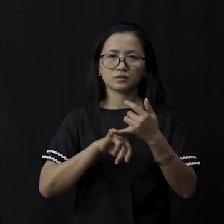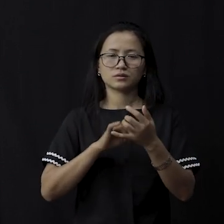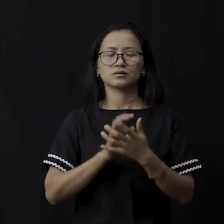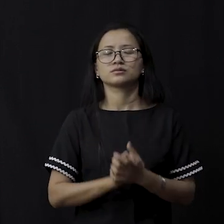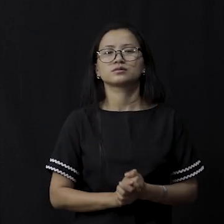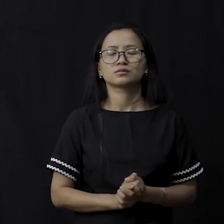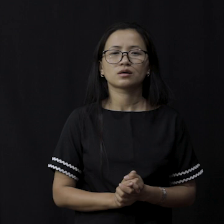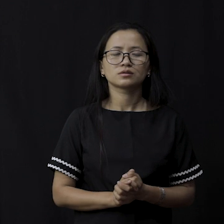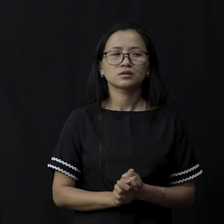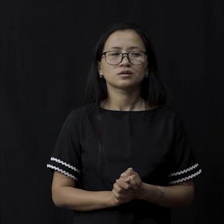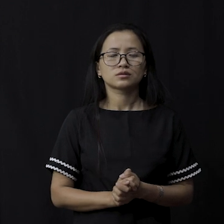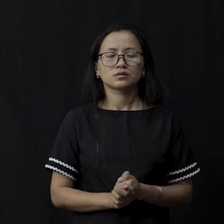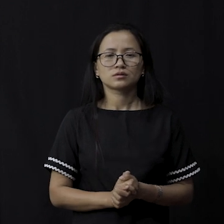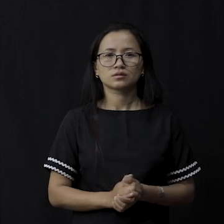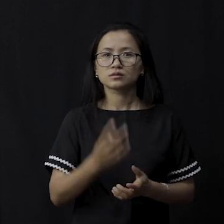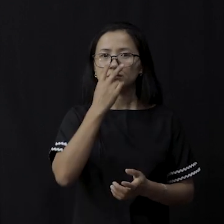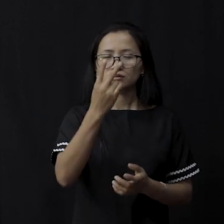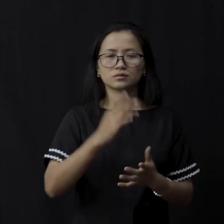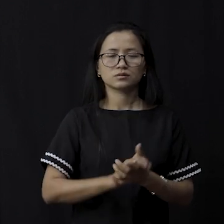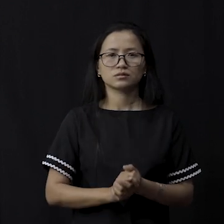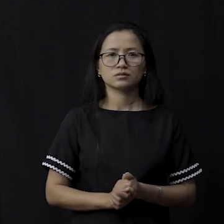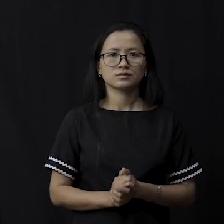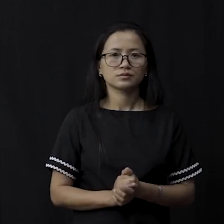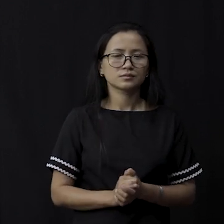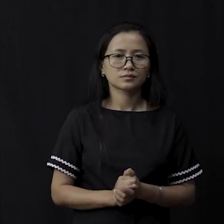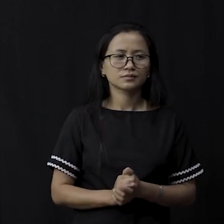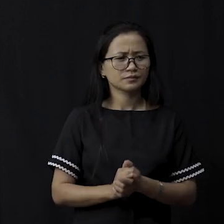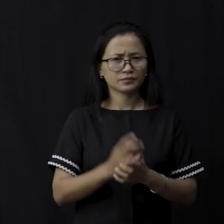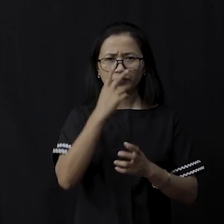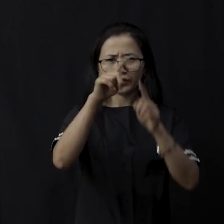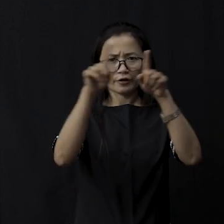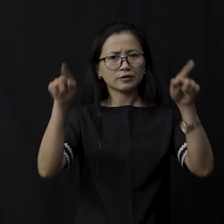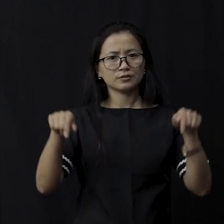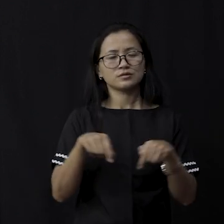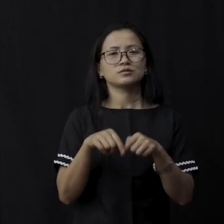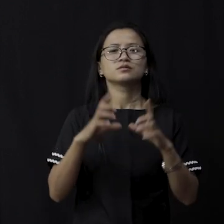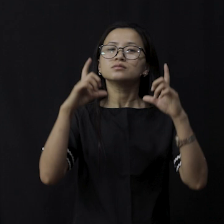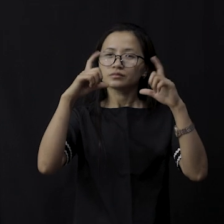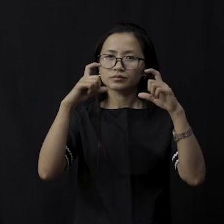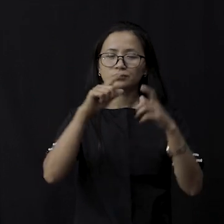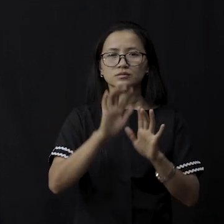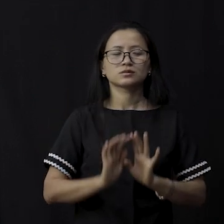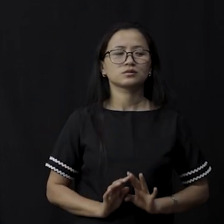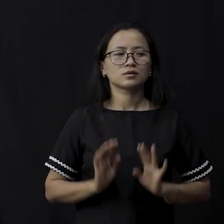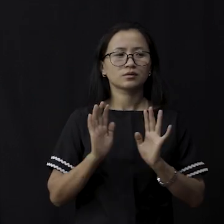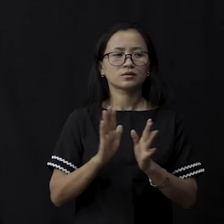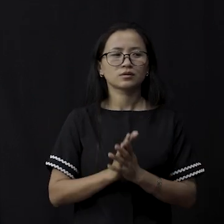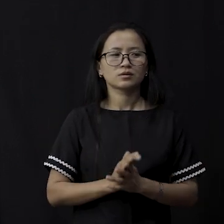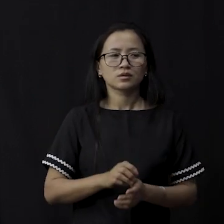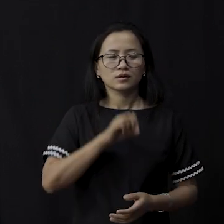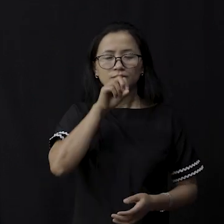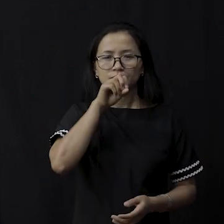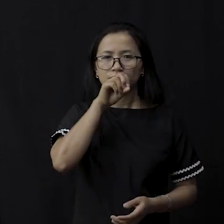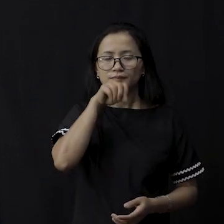Protein, protein. Okay, see, you can see this tasty picture here. You have the beef, lean beef